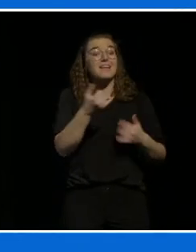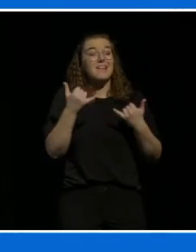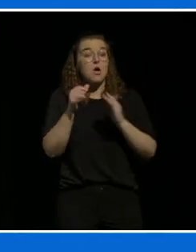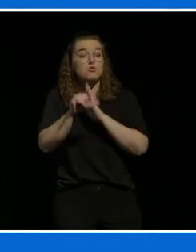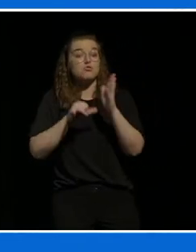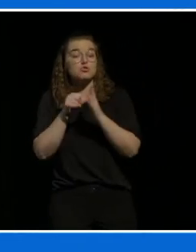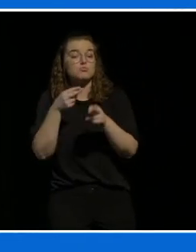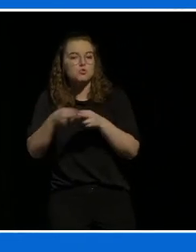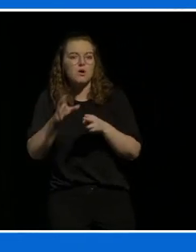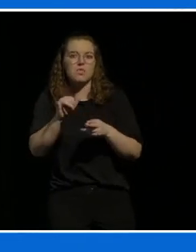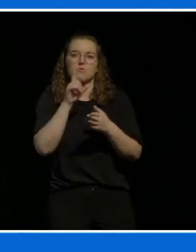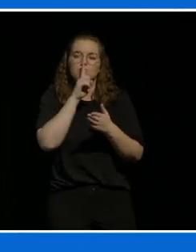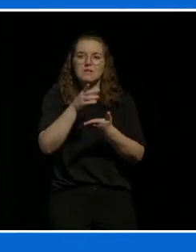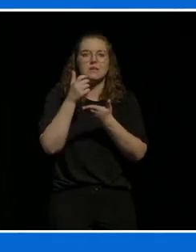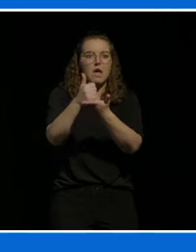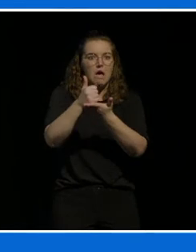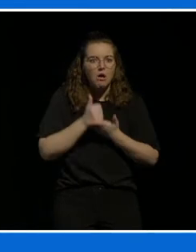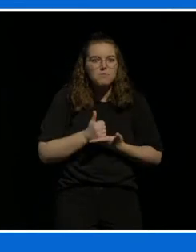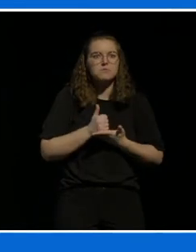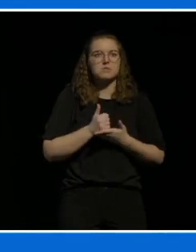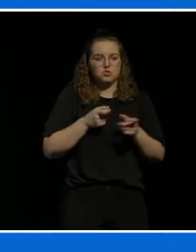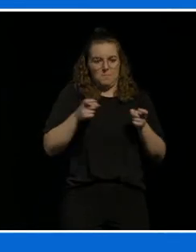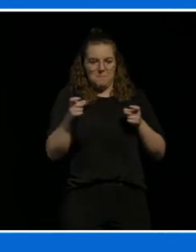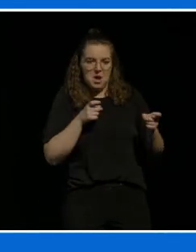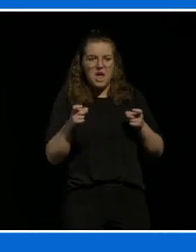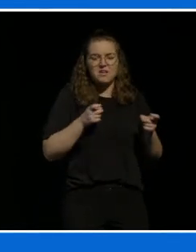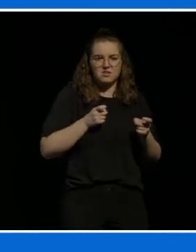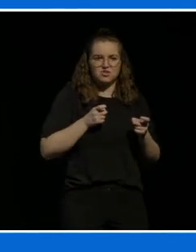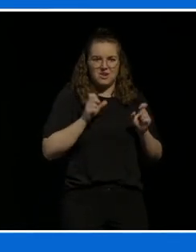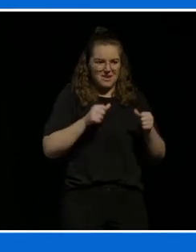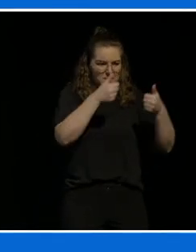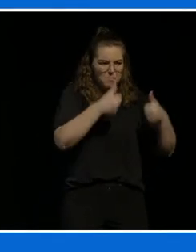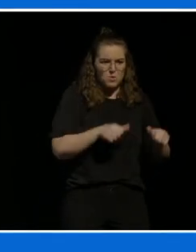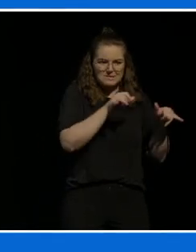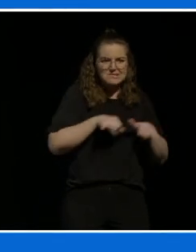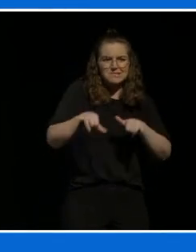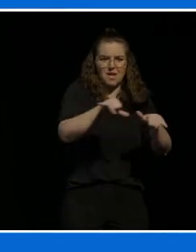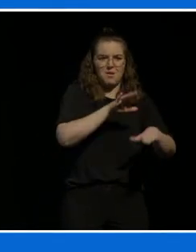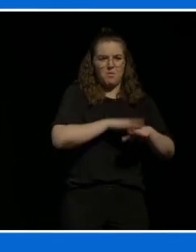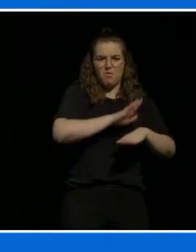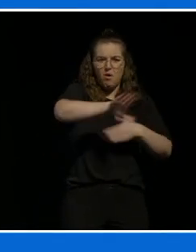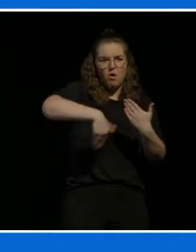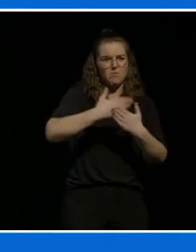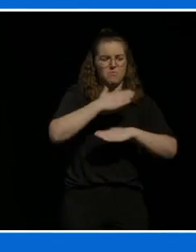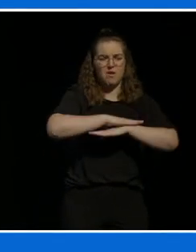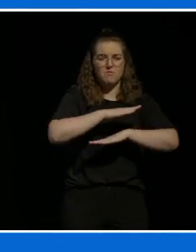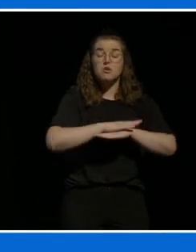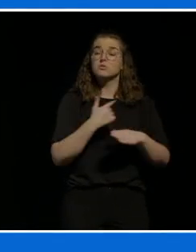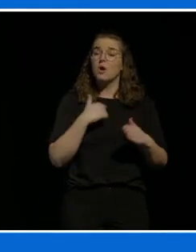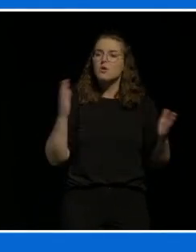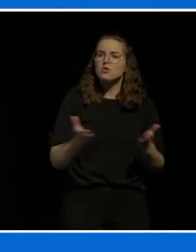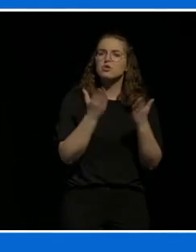So that really helps out with kind of managing, but it does get overwhelming. And I always encourage people to